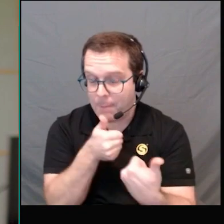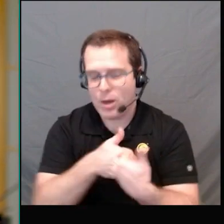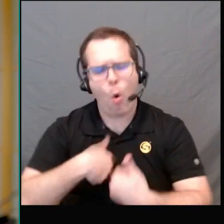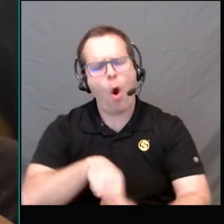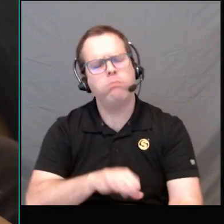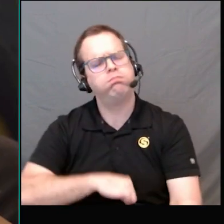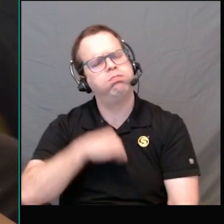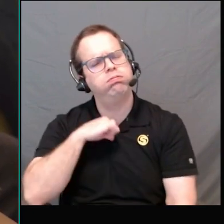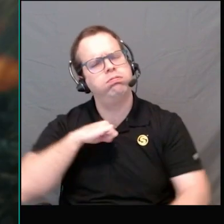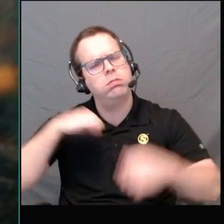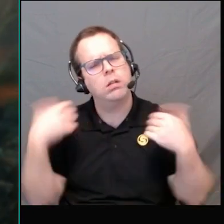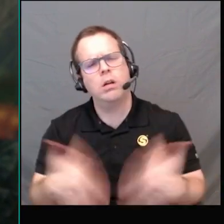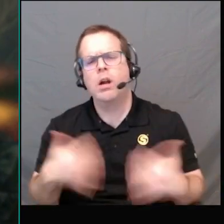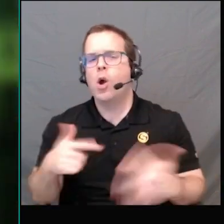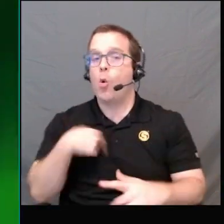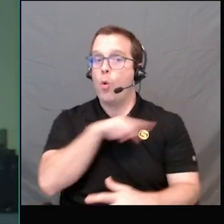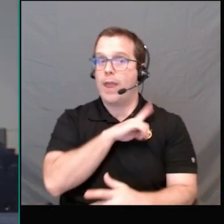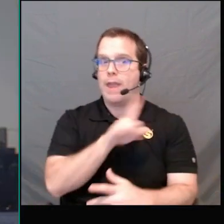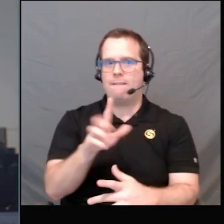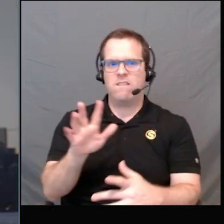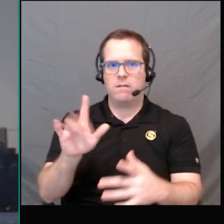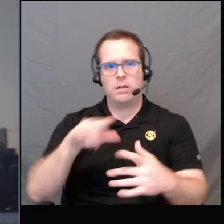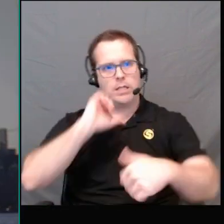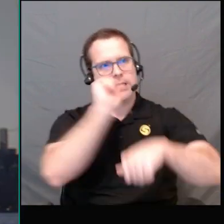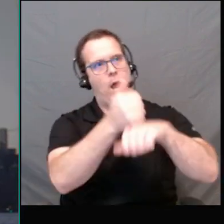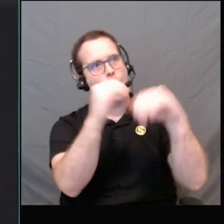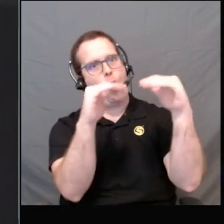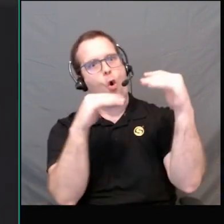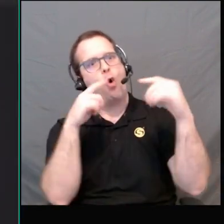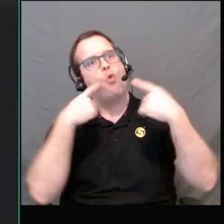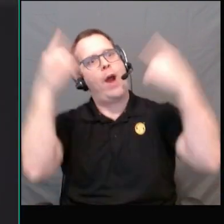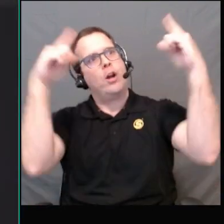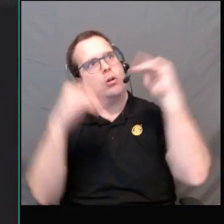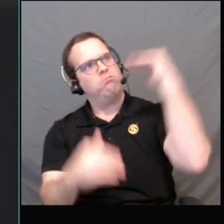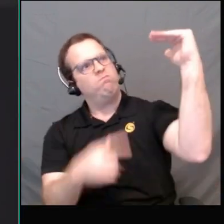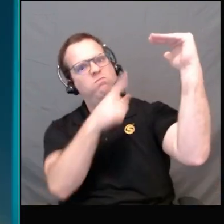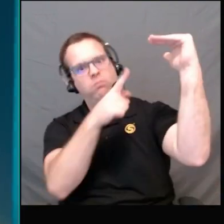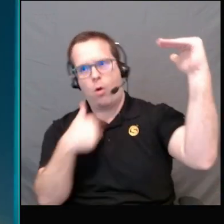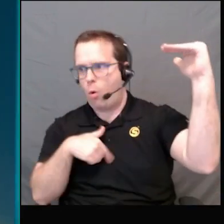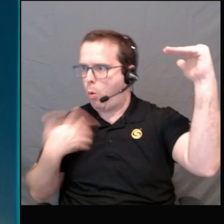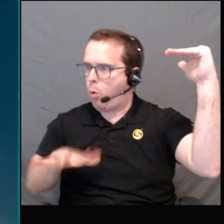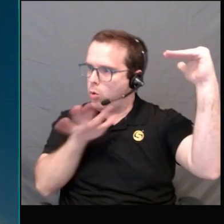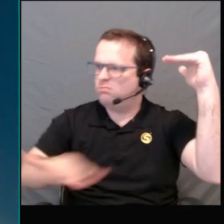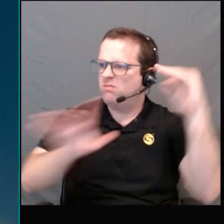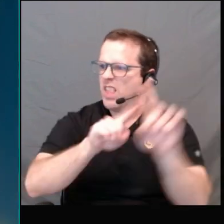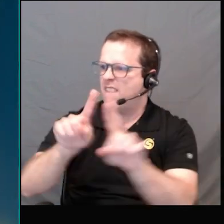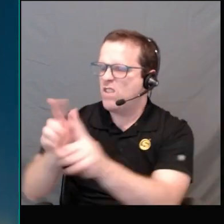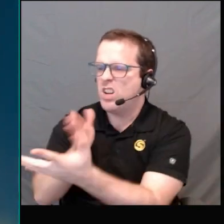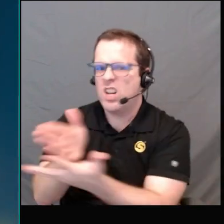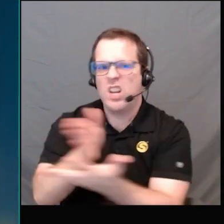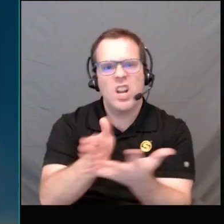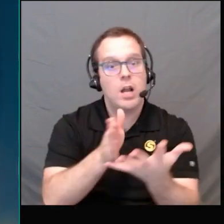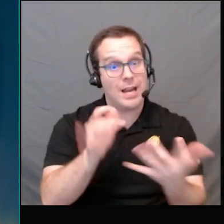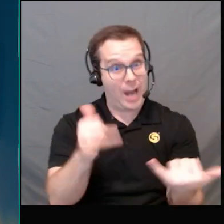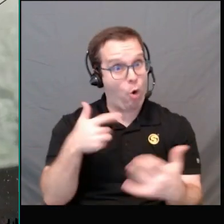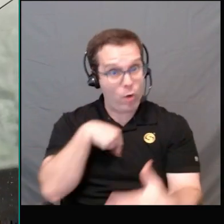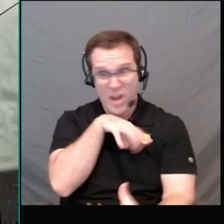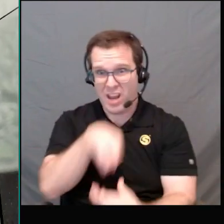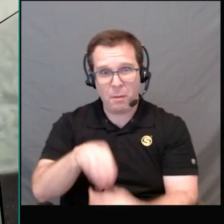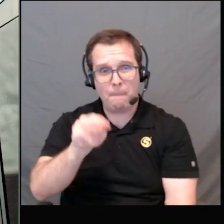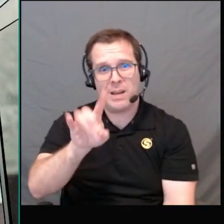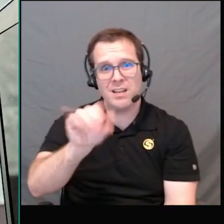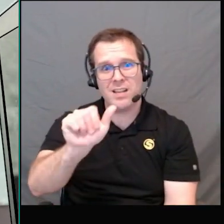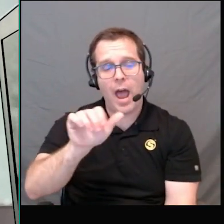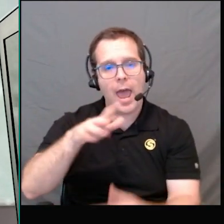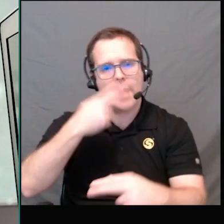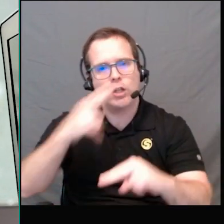have set records across the board. Gaming is the fastest and largest form of media and entertainment, closing in on a $200 billion